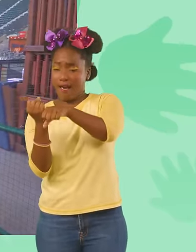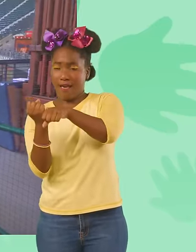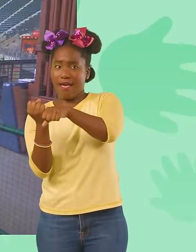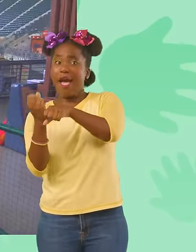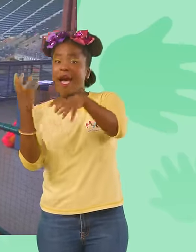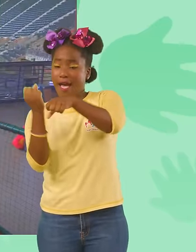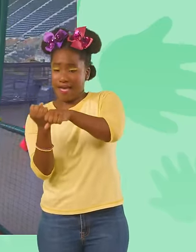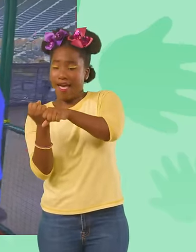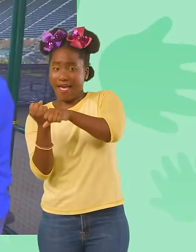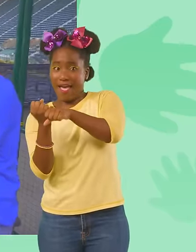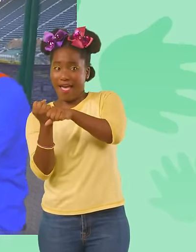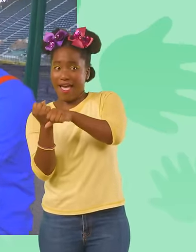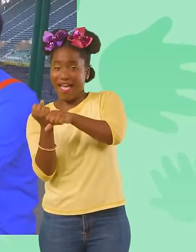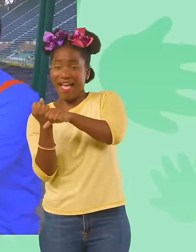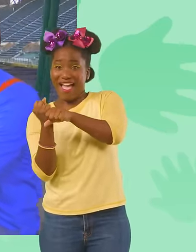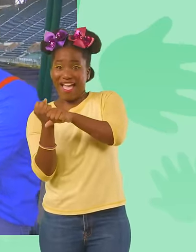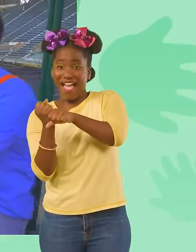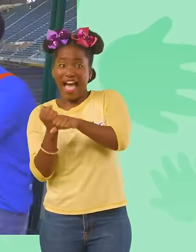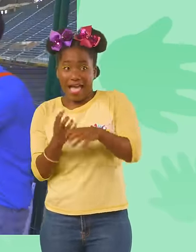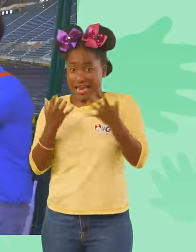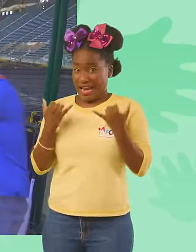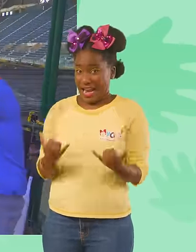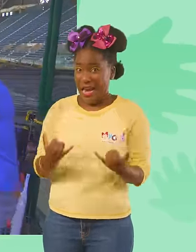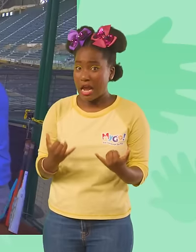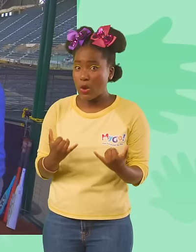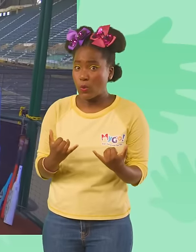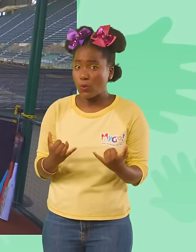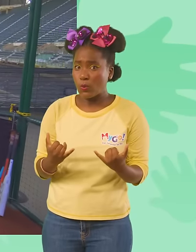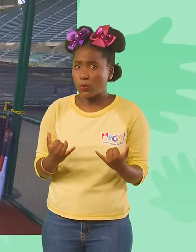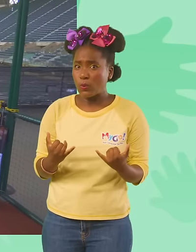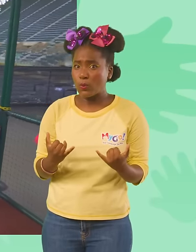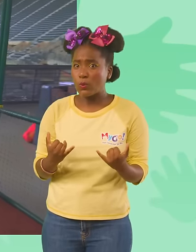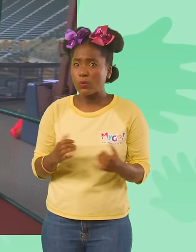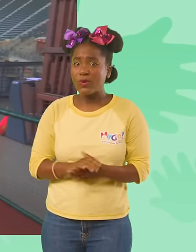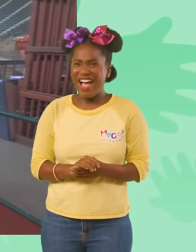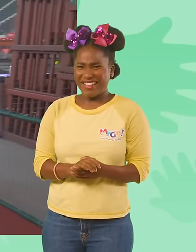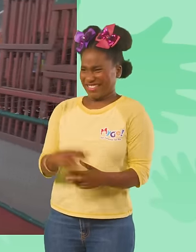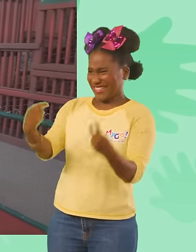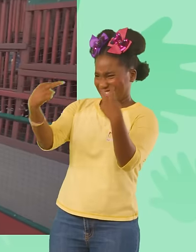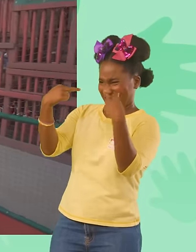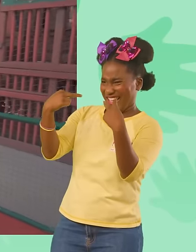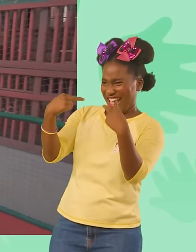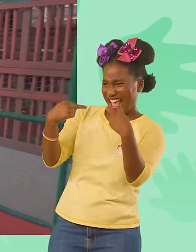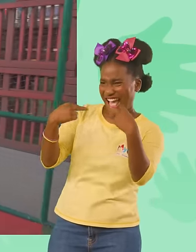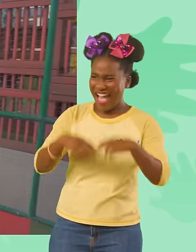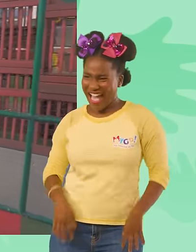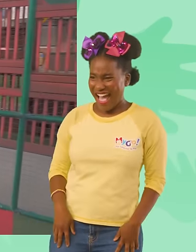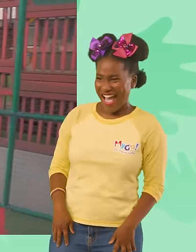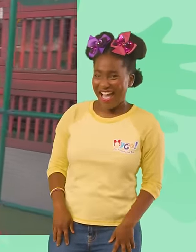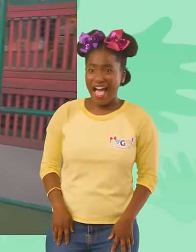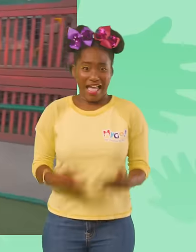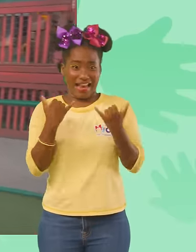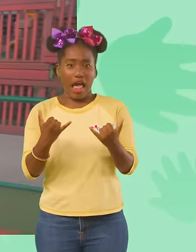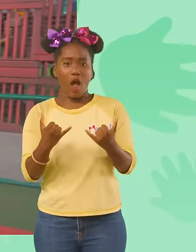hands together. All right. And now. Yeah, check it out. We put a